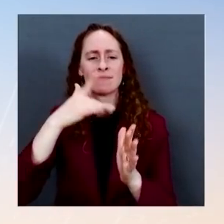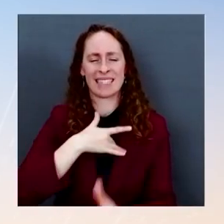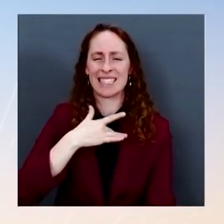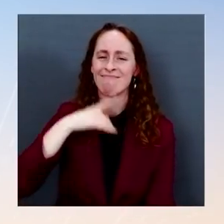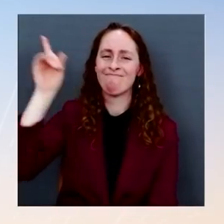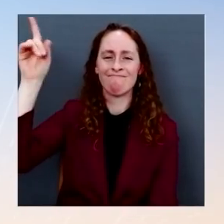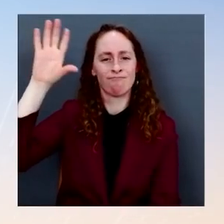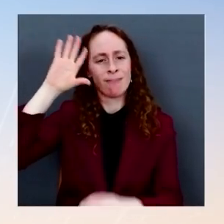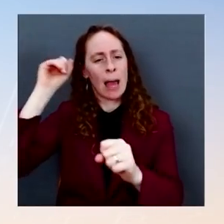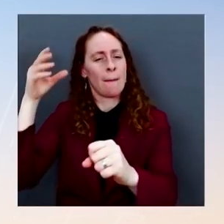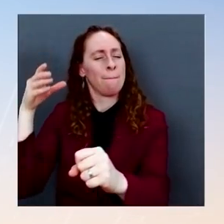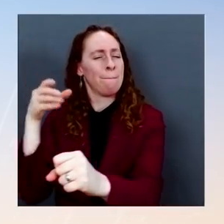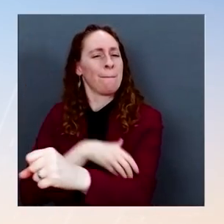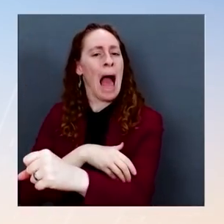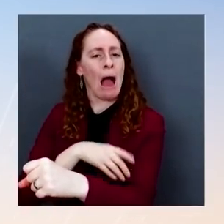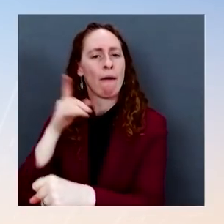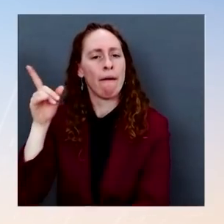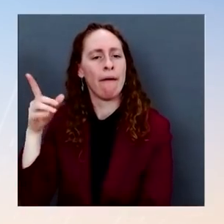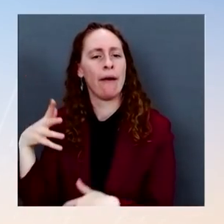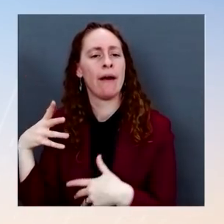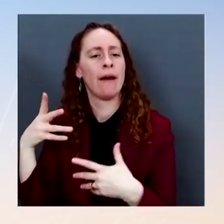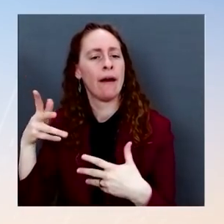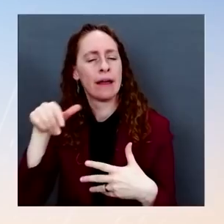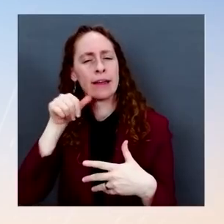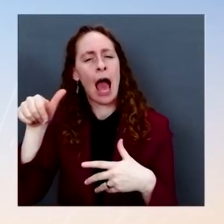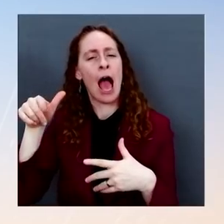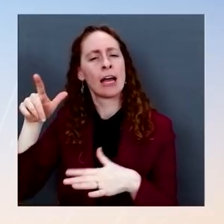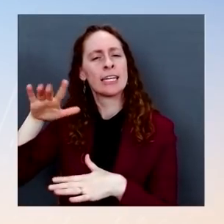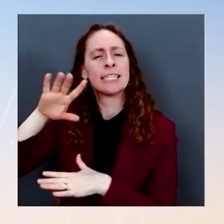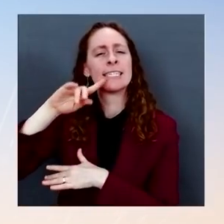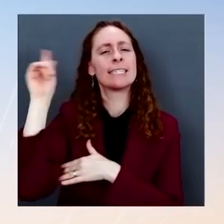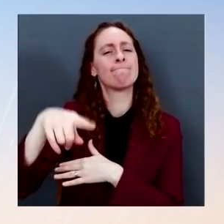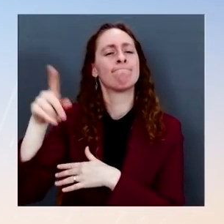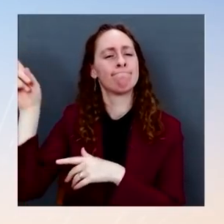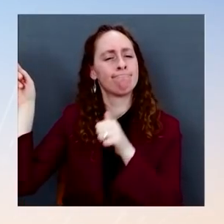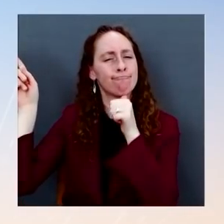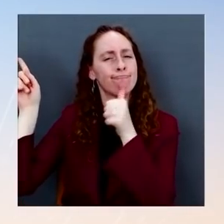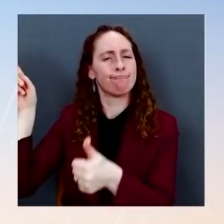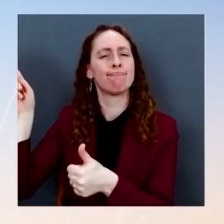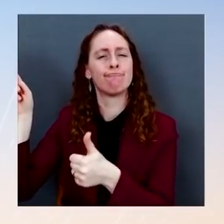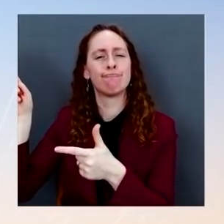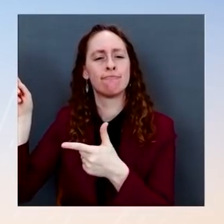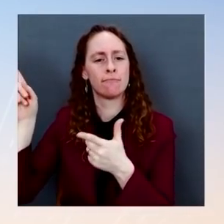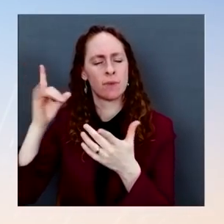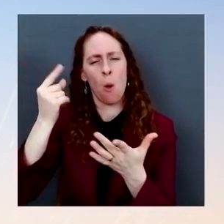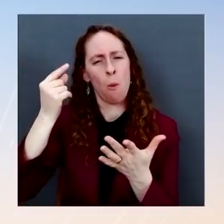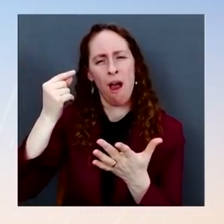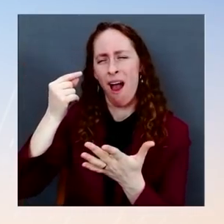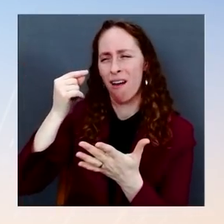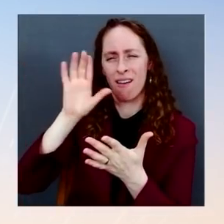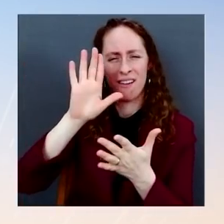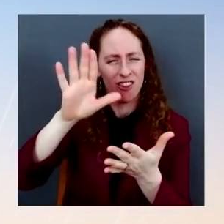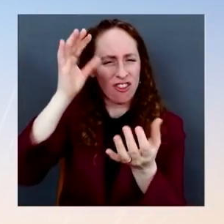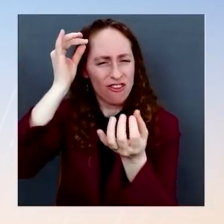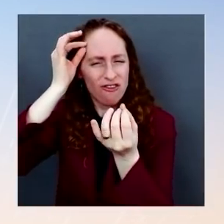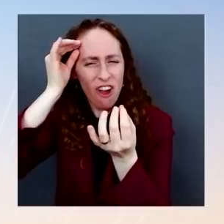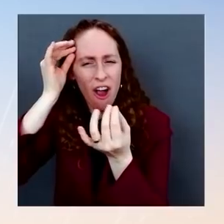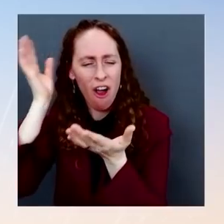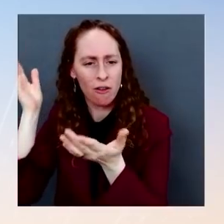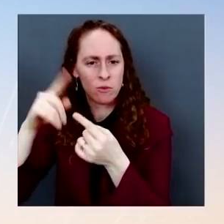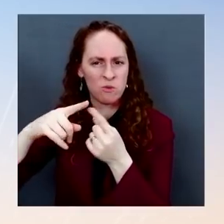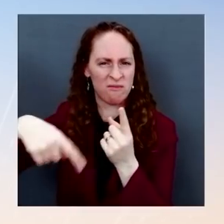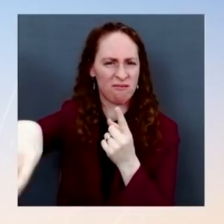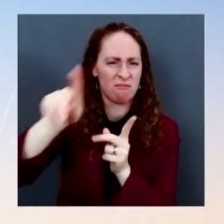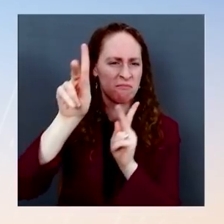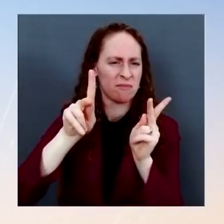reason we're not going back to a shutdown is because we are now at a very different place we were in a year ago, which is important for people. And you hear the president talk